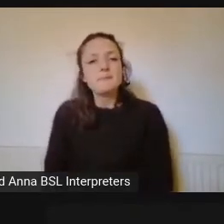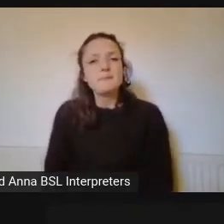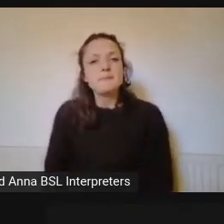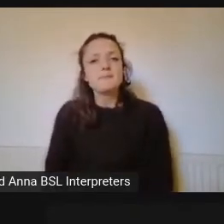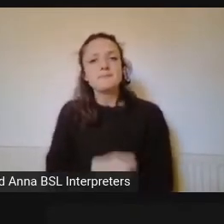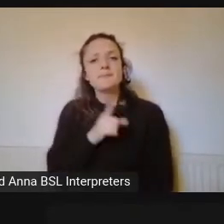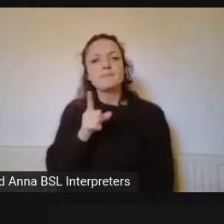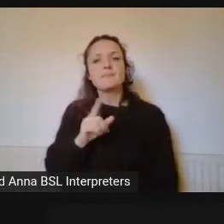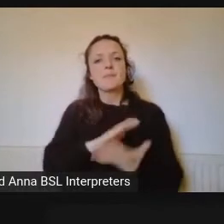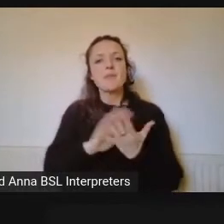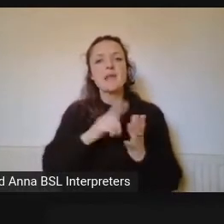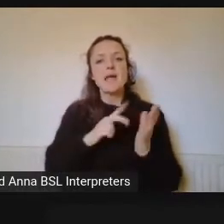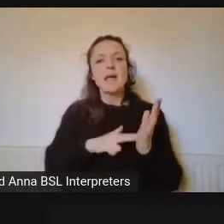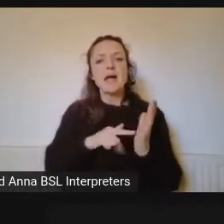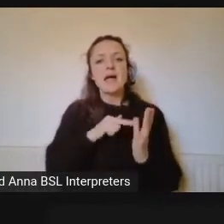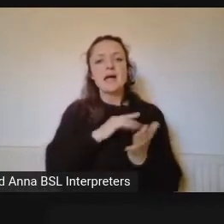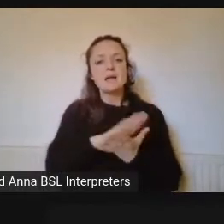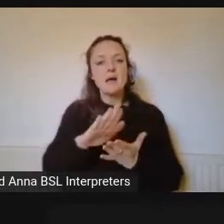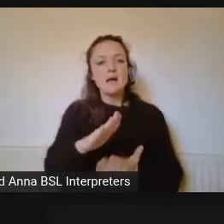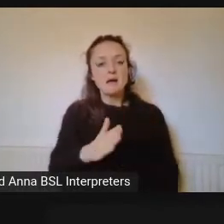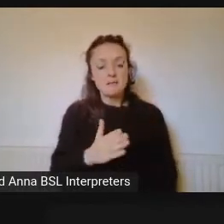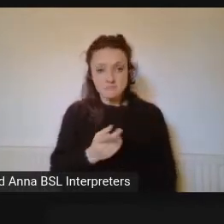Hannah, maybe perhaps we can